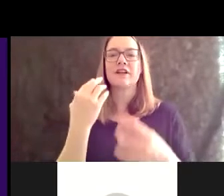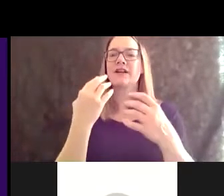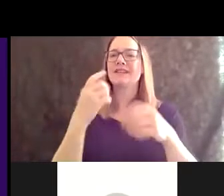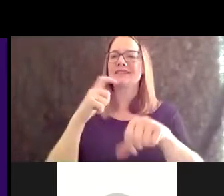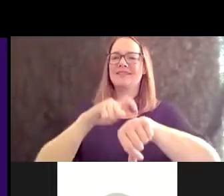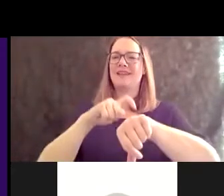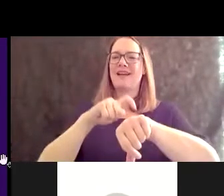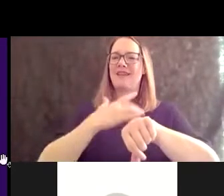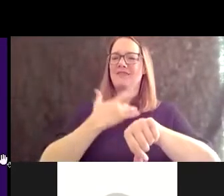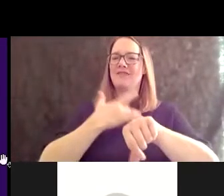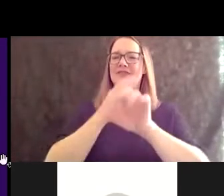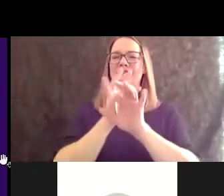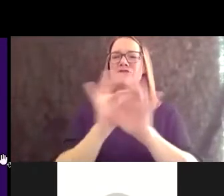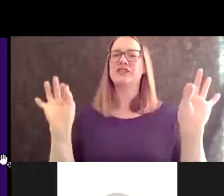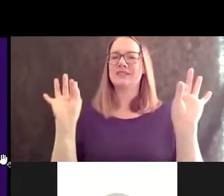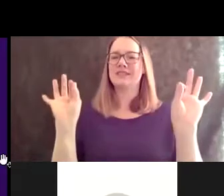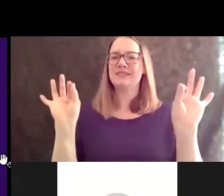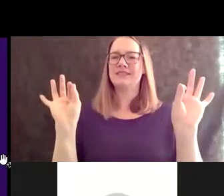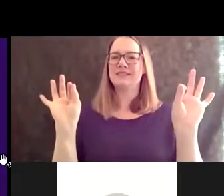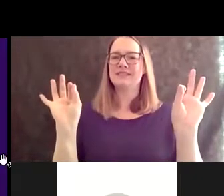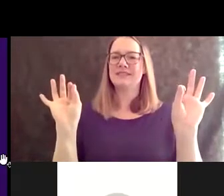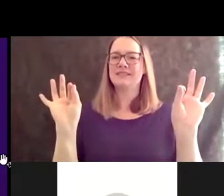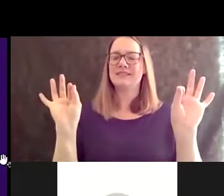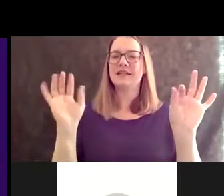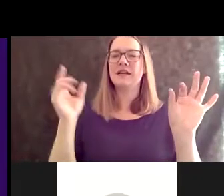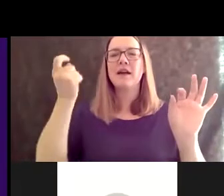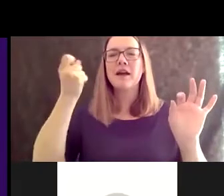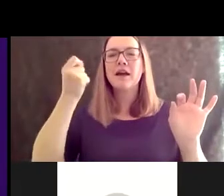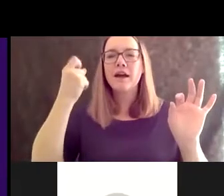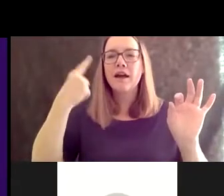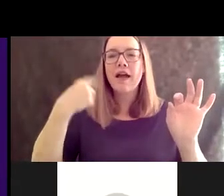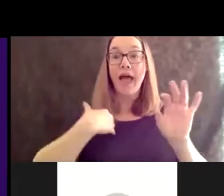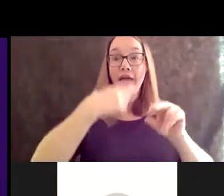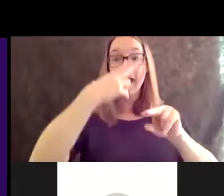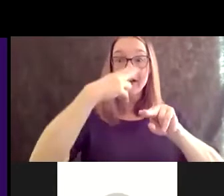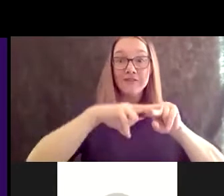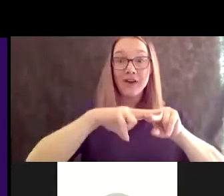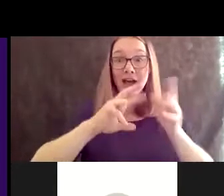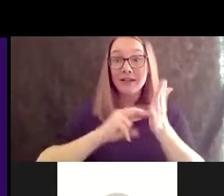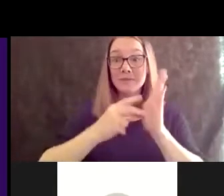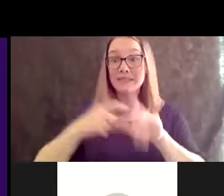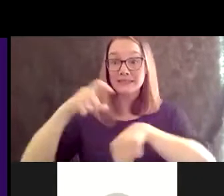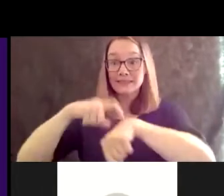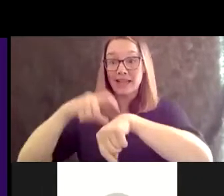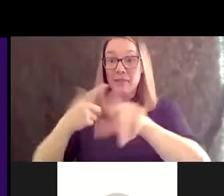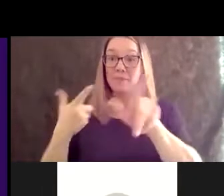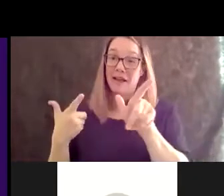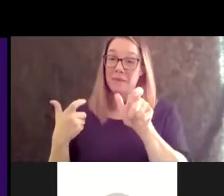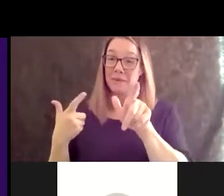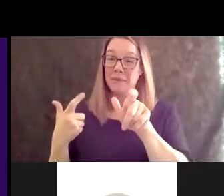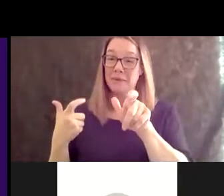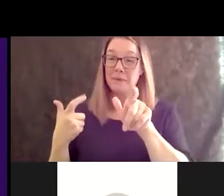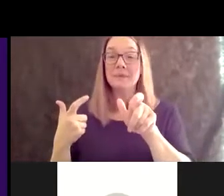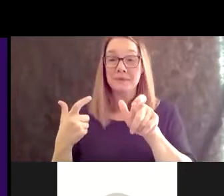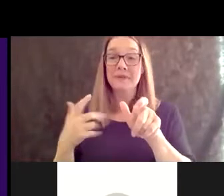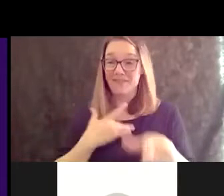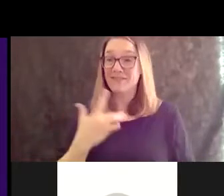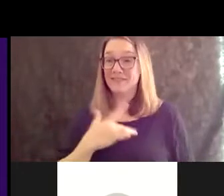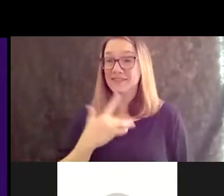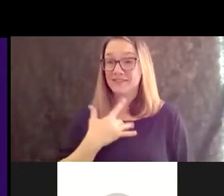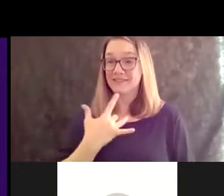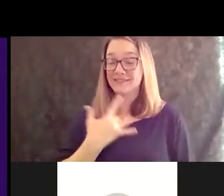So there's so much truth to time flies when you're having fun. So when you're playing and you're in the